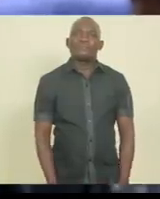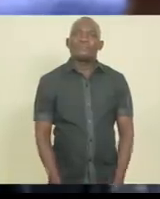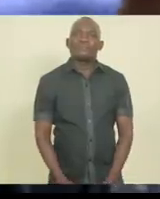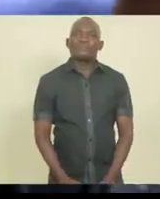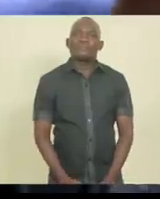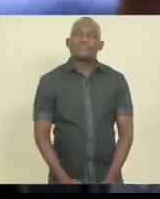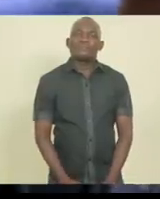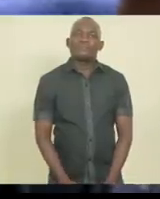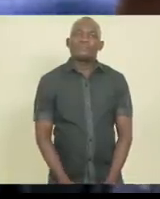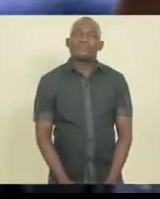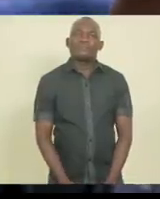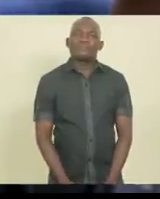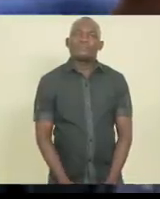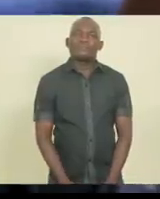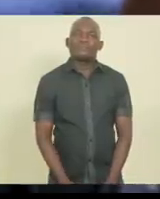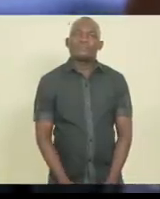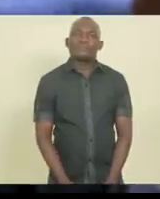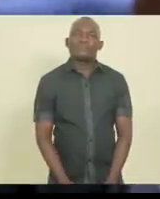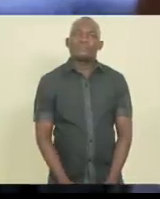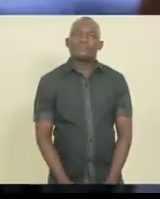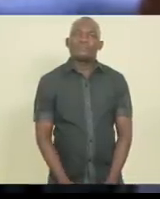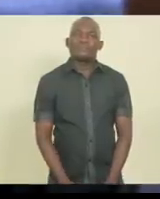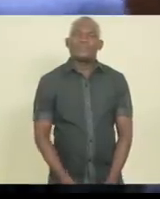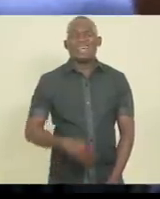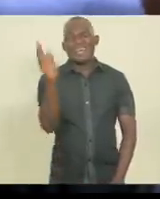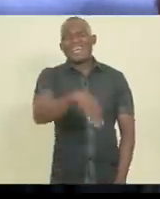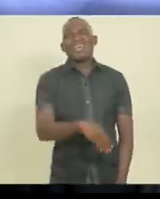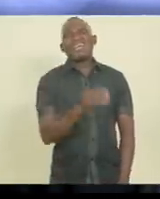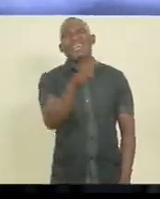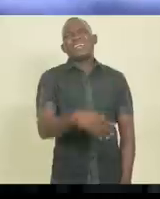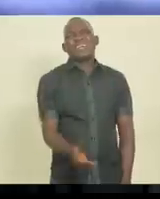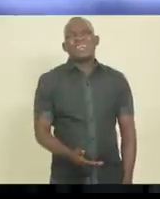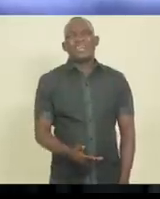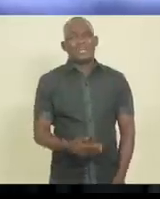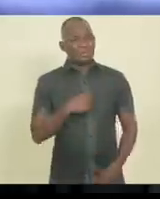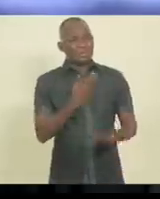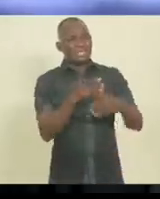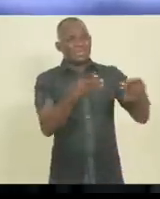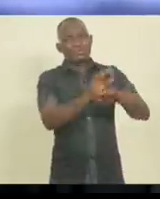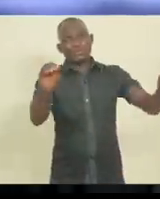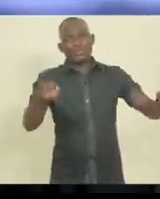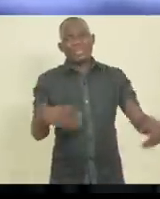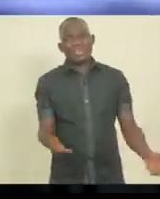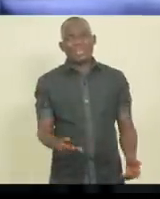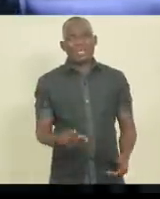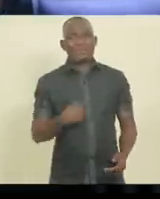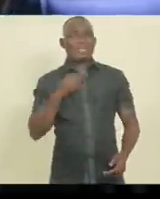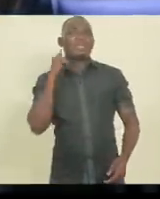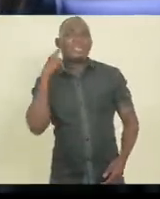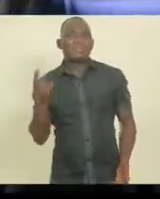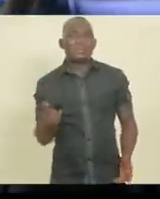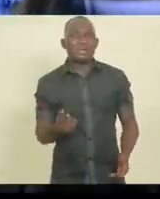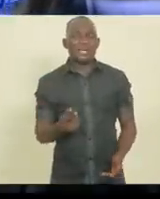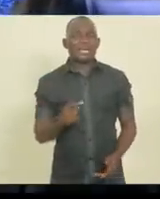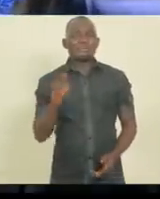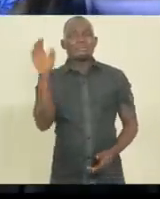Whoa. I'm not giving you any money. You always take advantage of people. But for me, it won't happen. See, I'm a